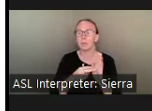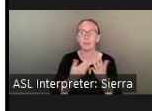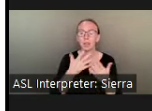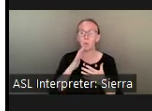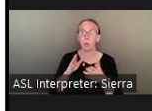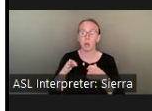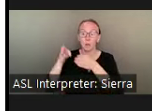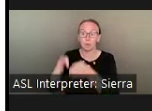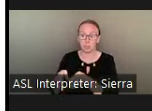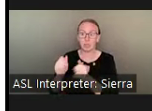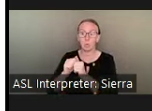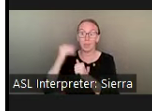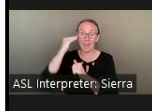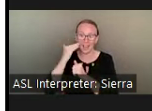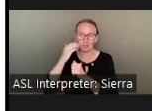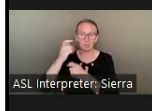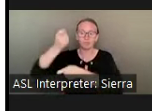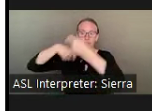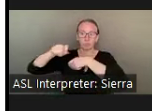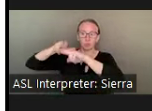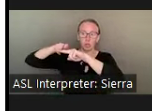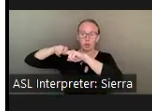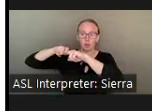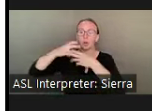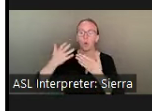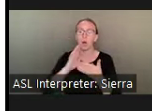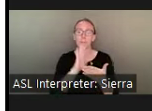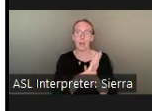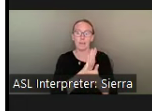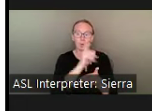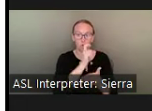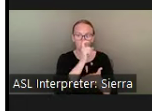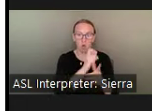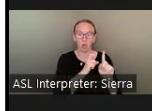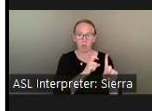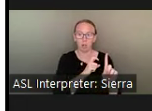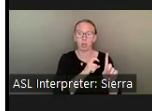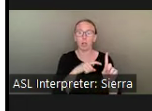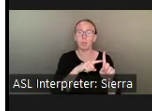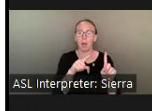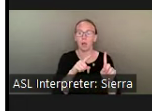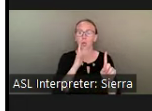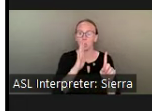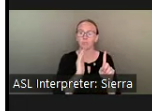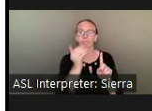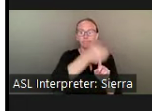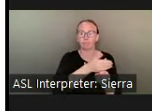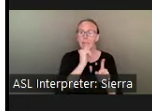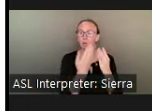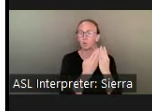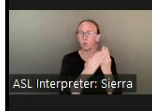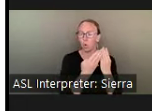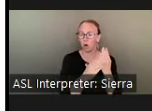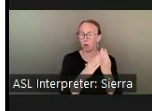there'd be like a what we would think would be like a paper doll. It was in the same structure as his other people, but it would be like a door. And so